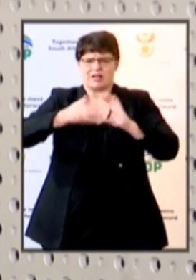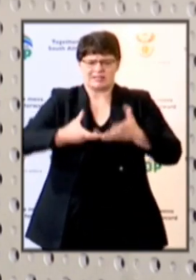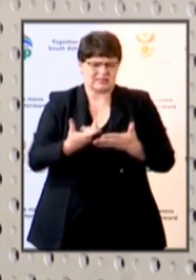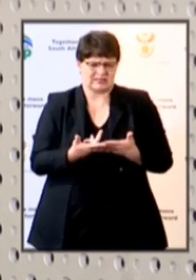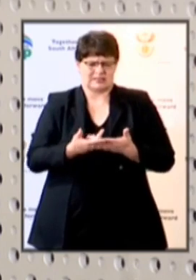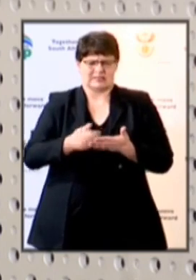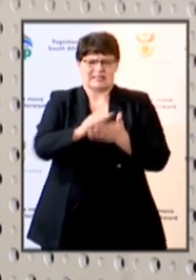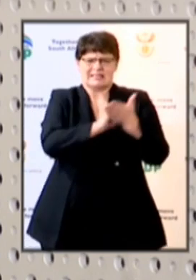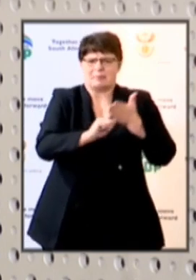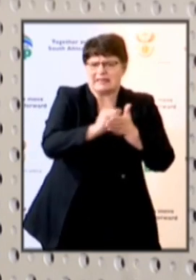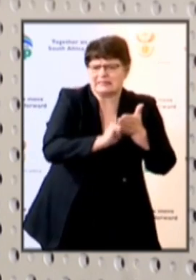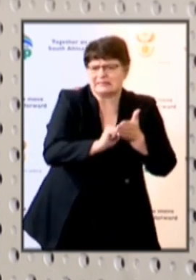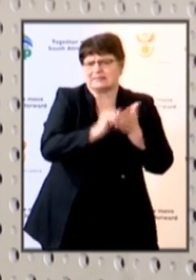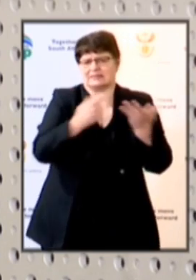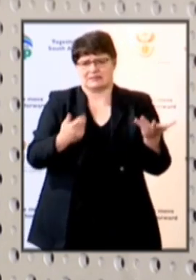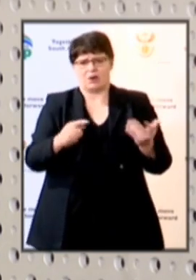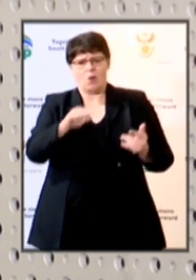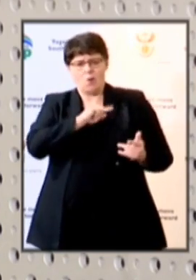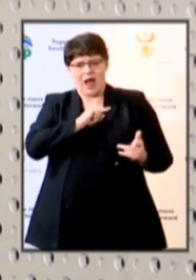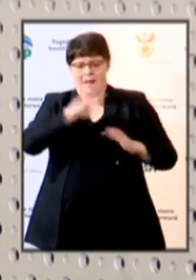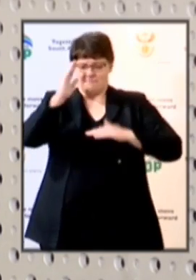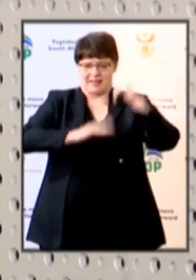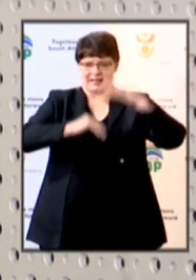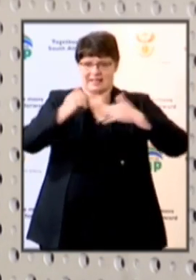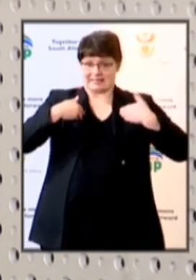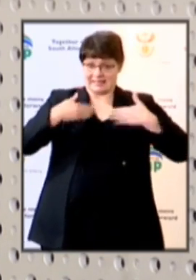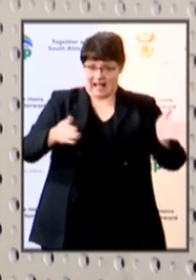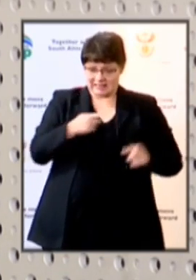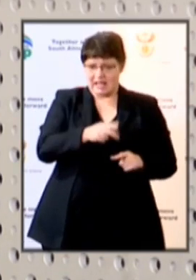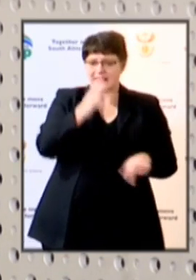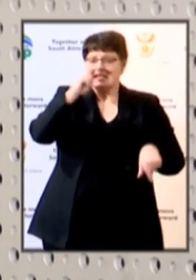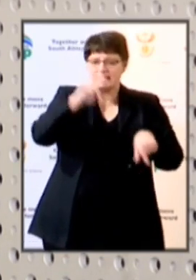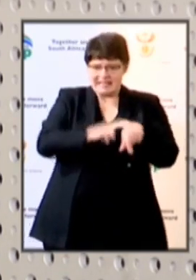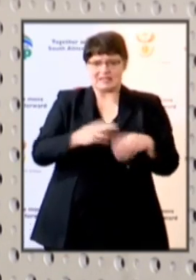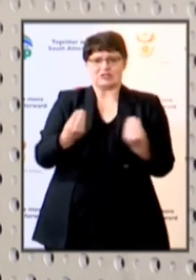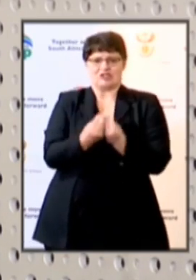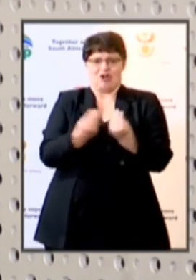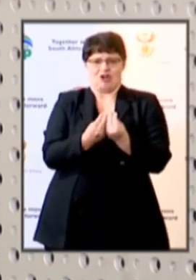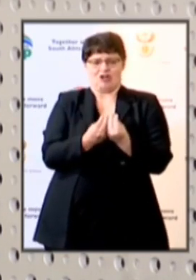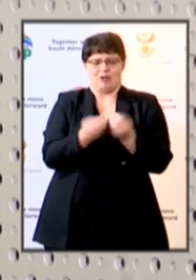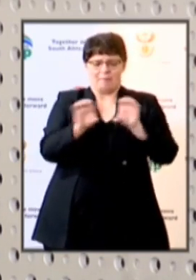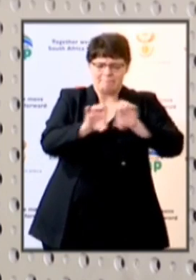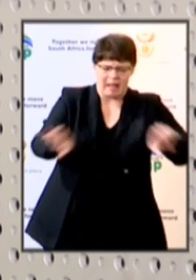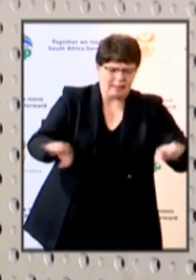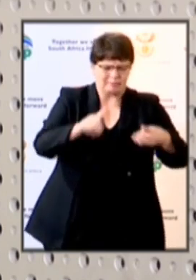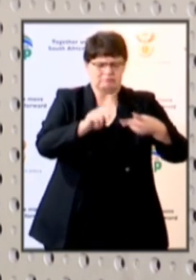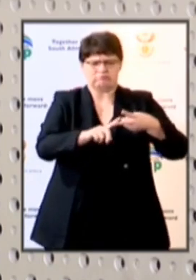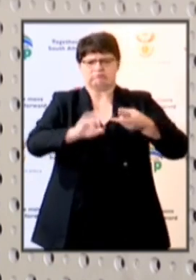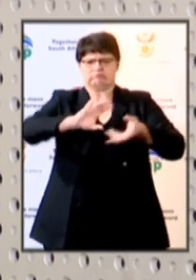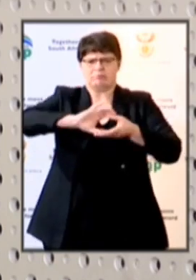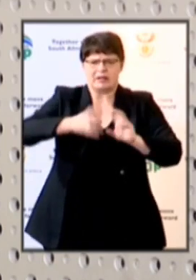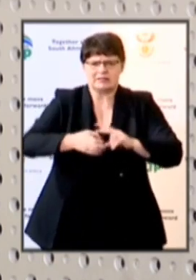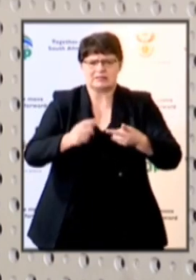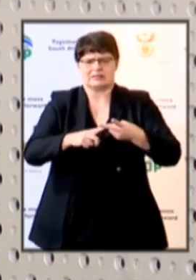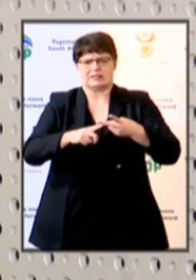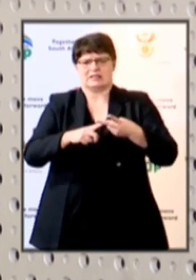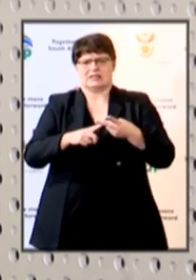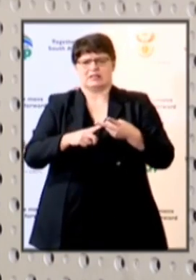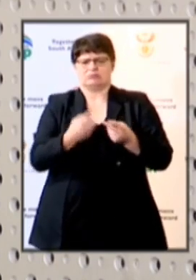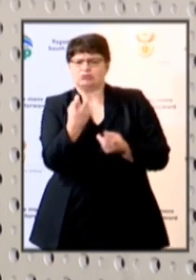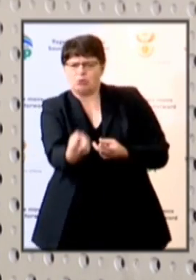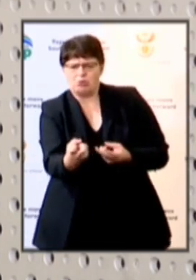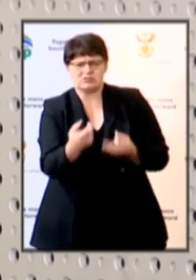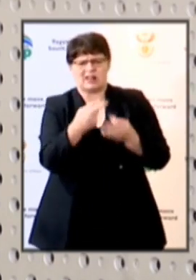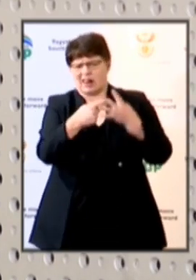hardware, because as construction starts, they will need the stocks of these basic raw